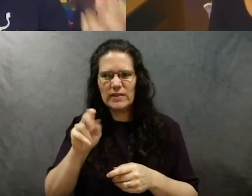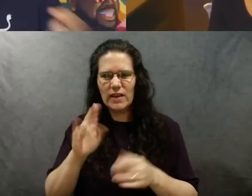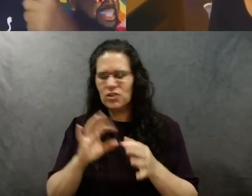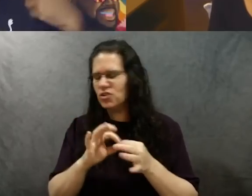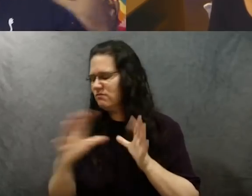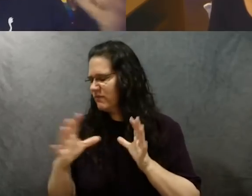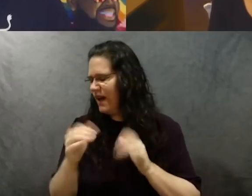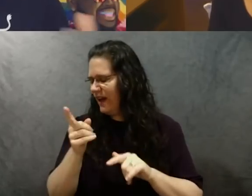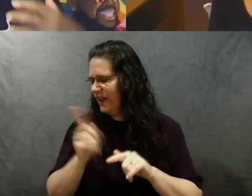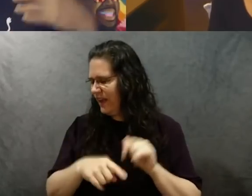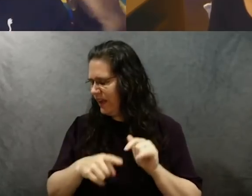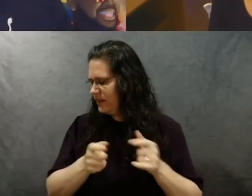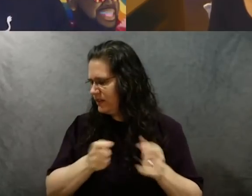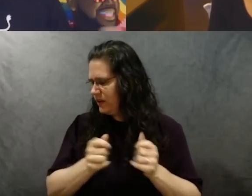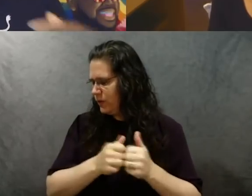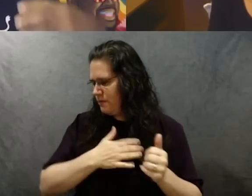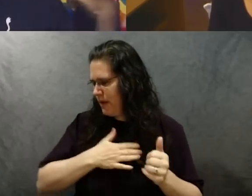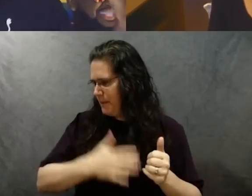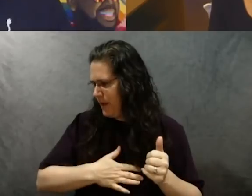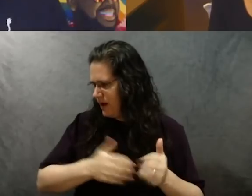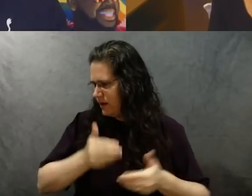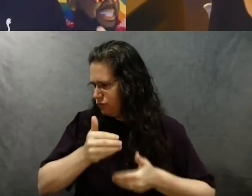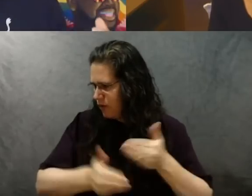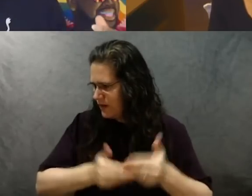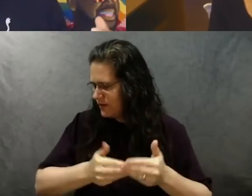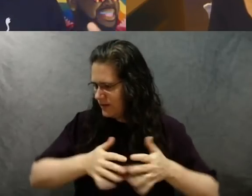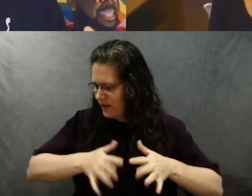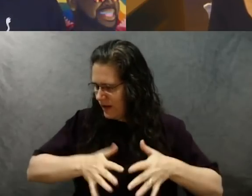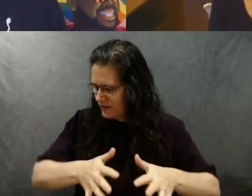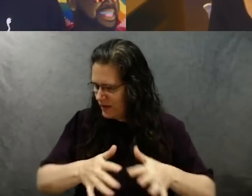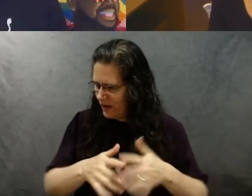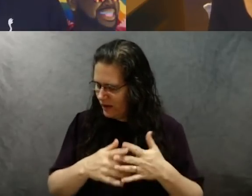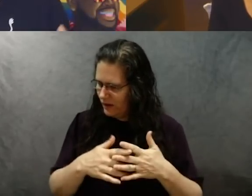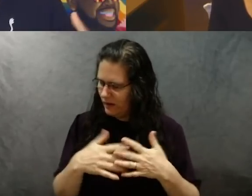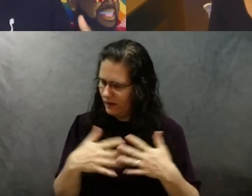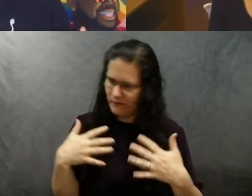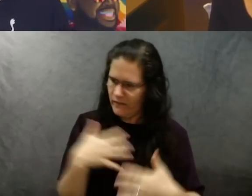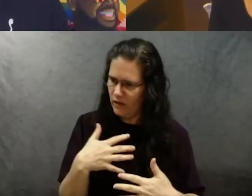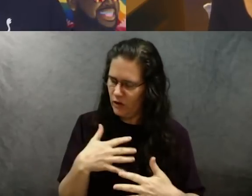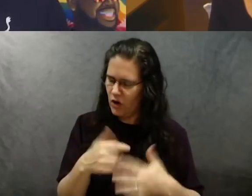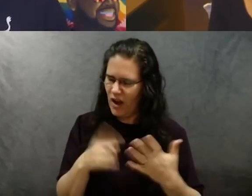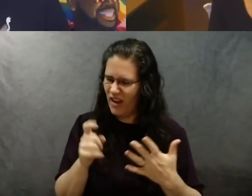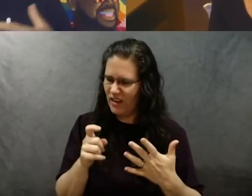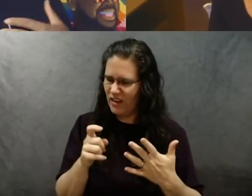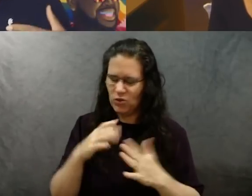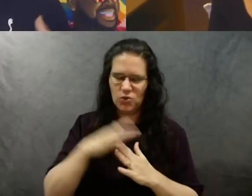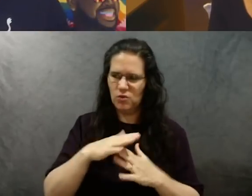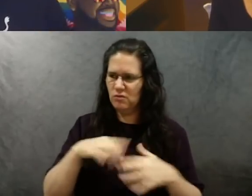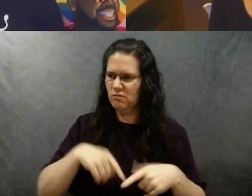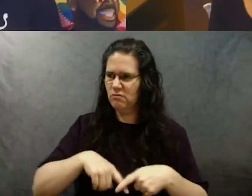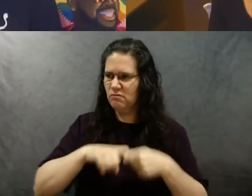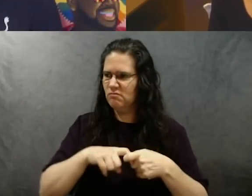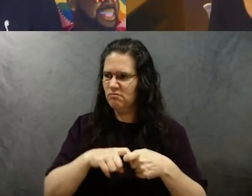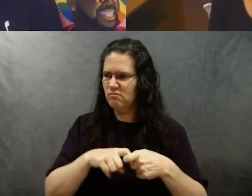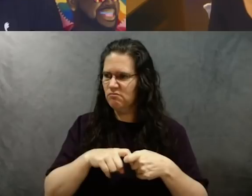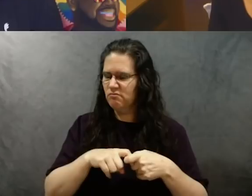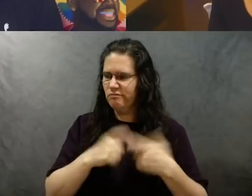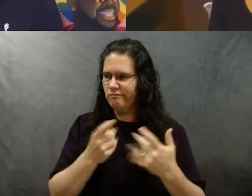is processing this anxiety, the fear. And so I need to take a break. I need separation right